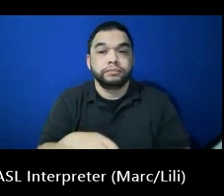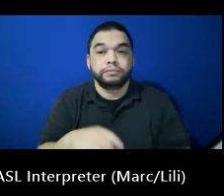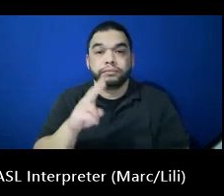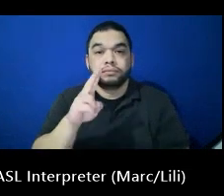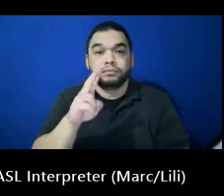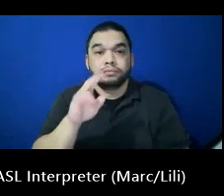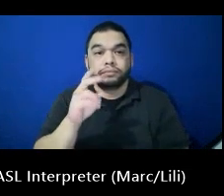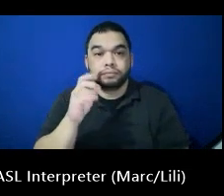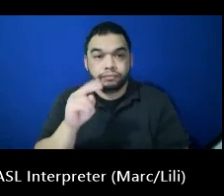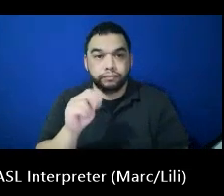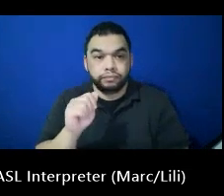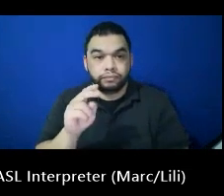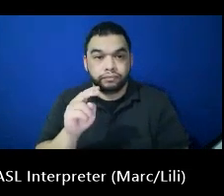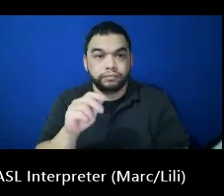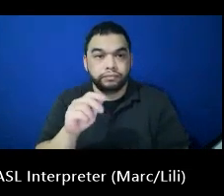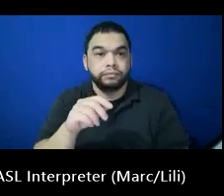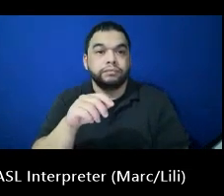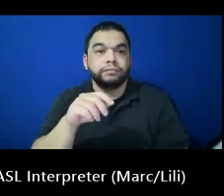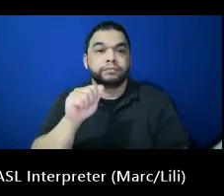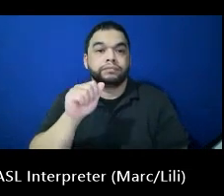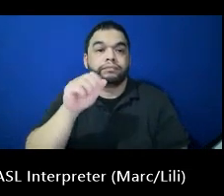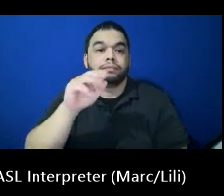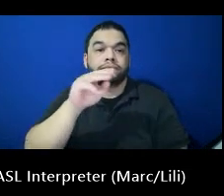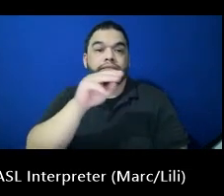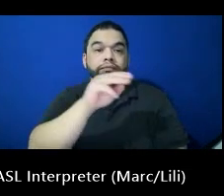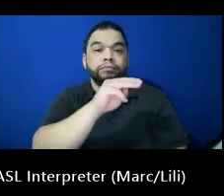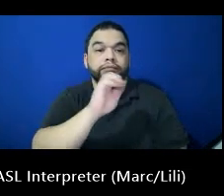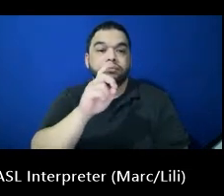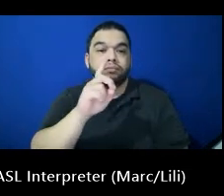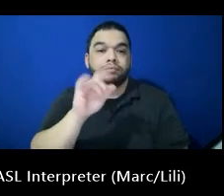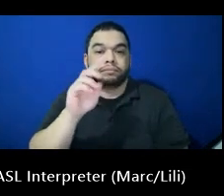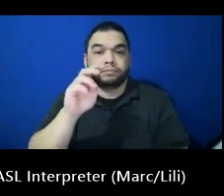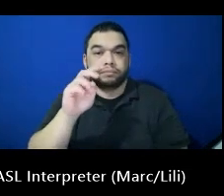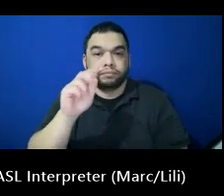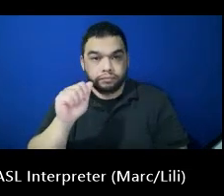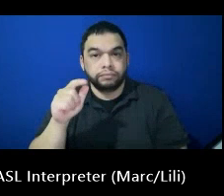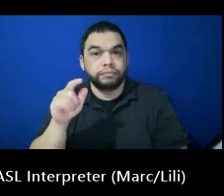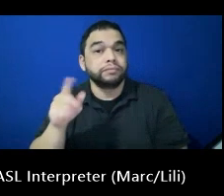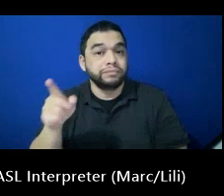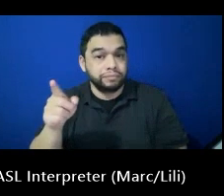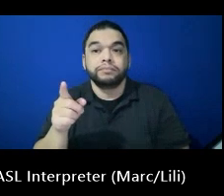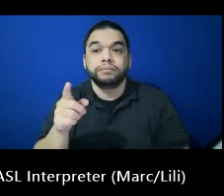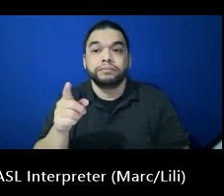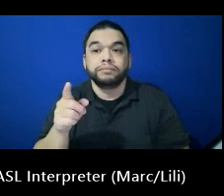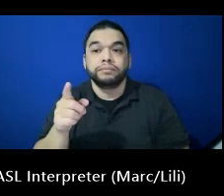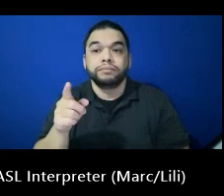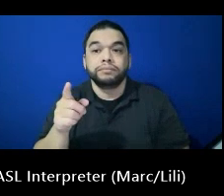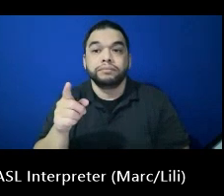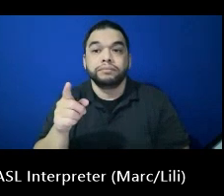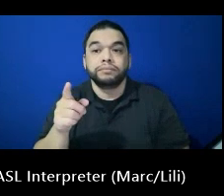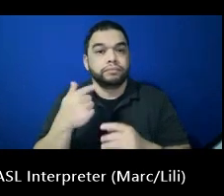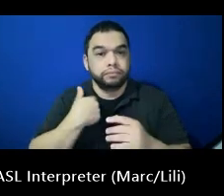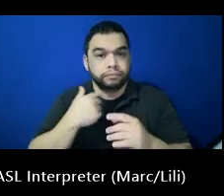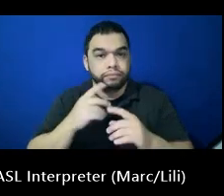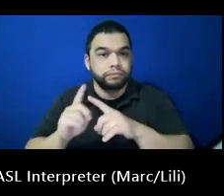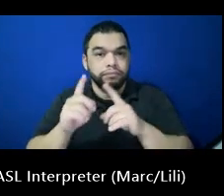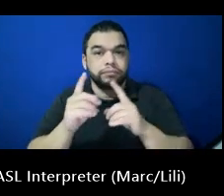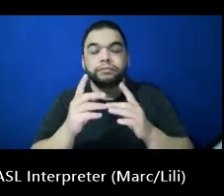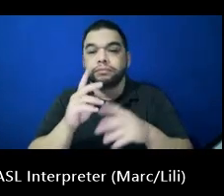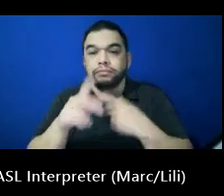coordinator for the Caribbean Climate Hub, Nora Alvarez and Wanda Crespo, who are also part of